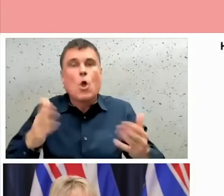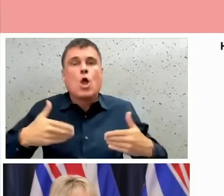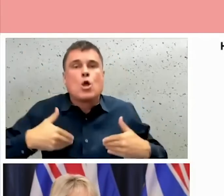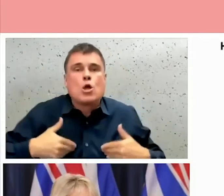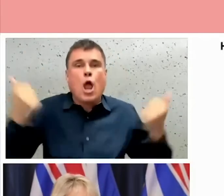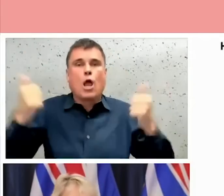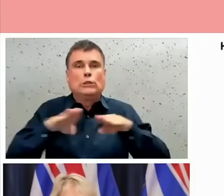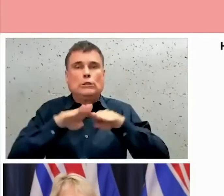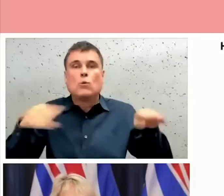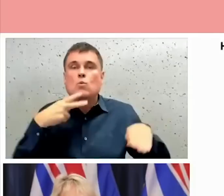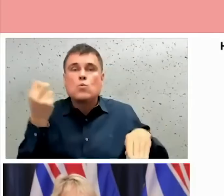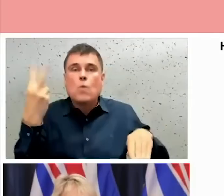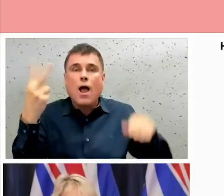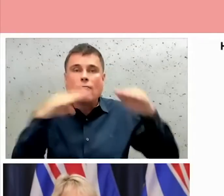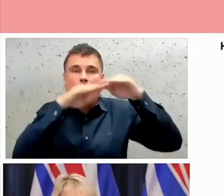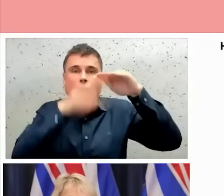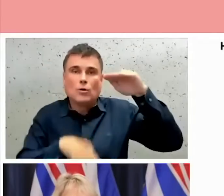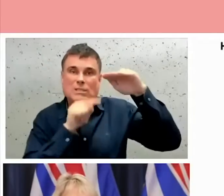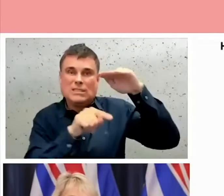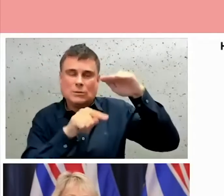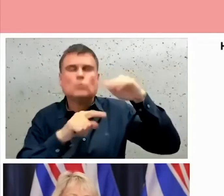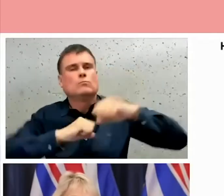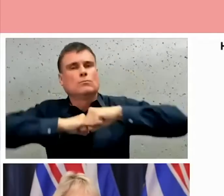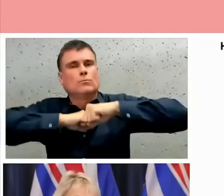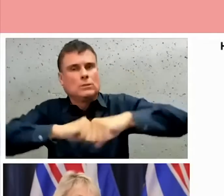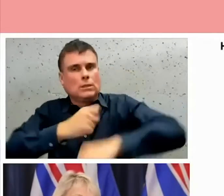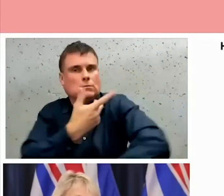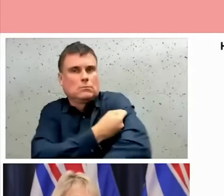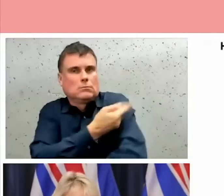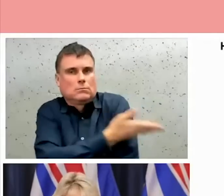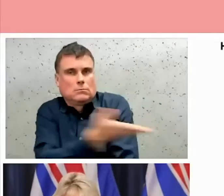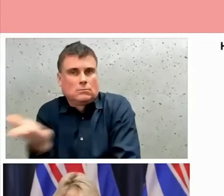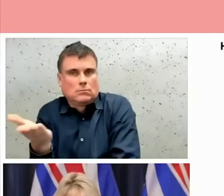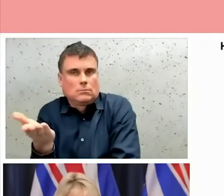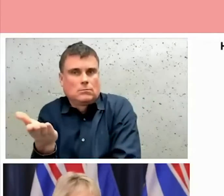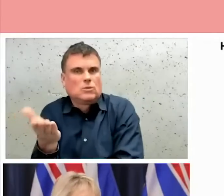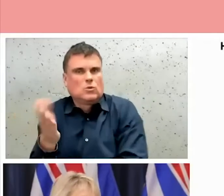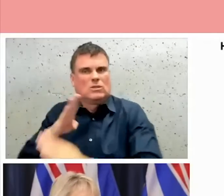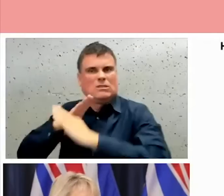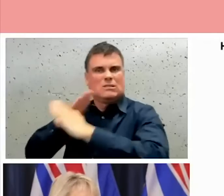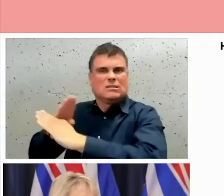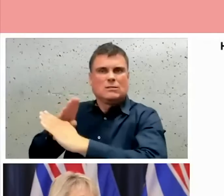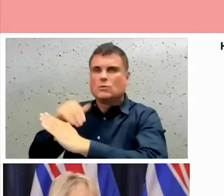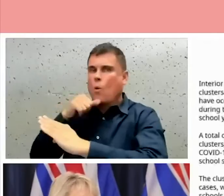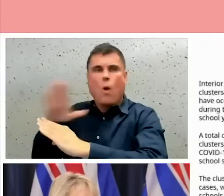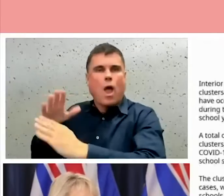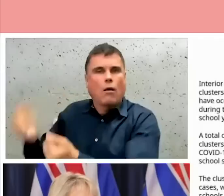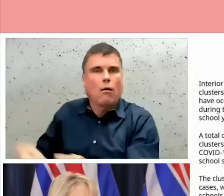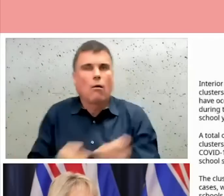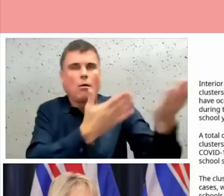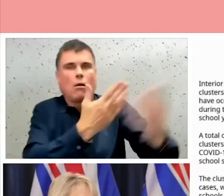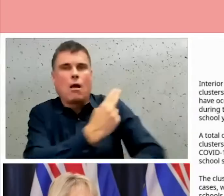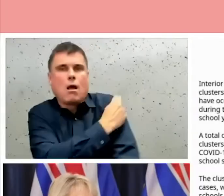transmission, not only to prevent hospitalization, but to prevent that transmission of disease in these important